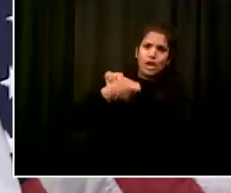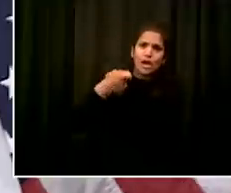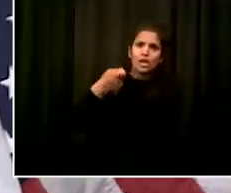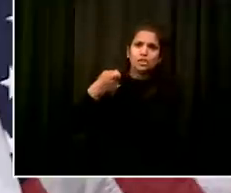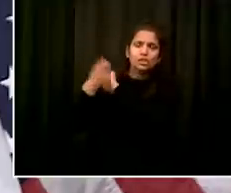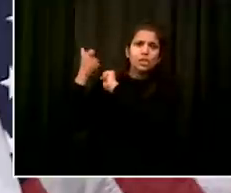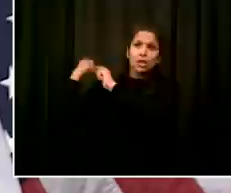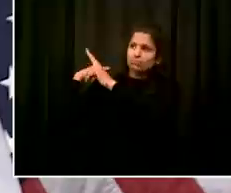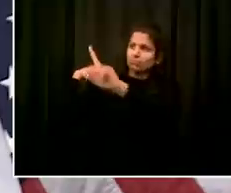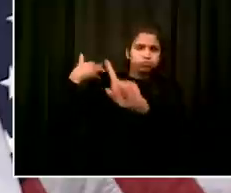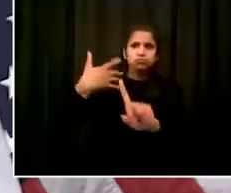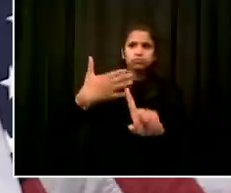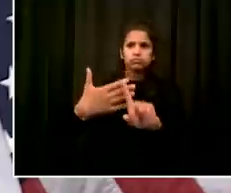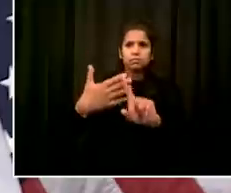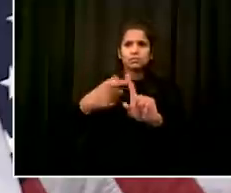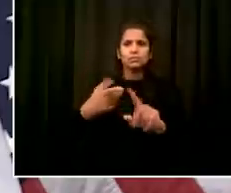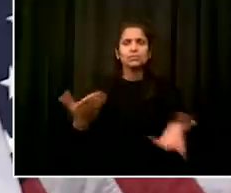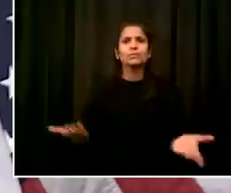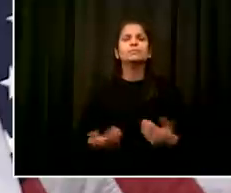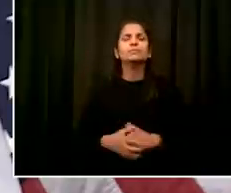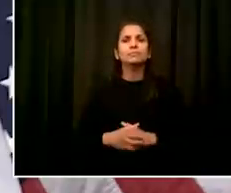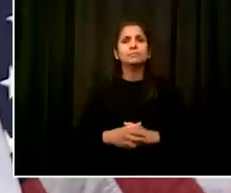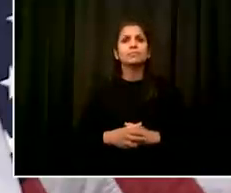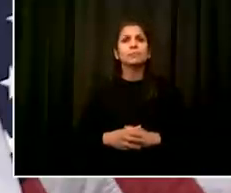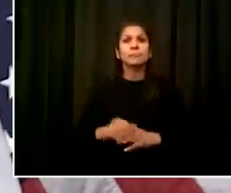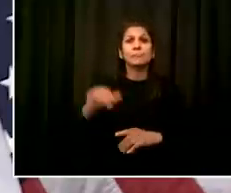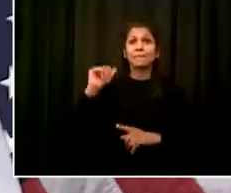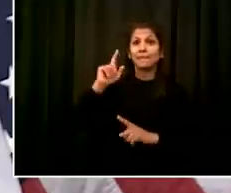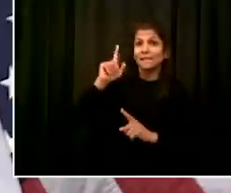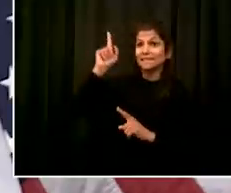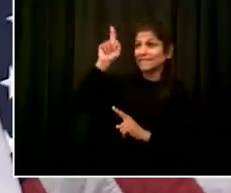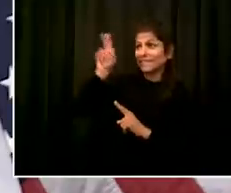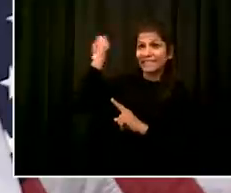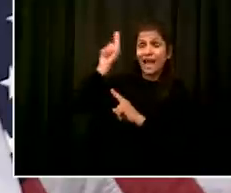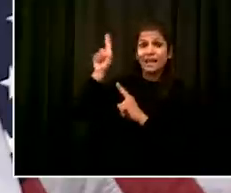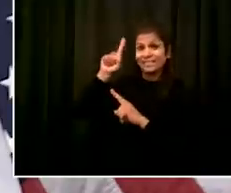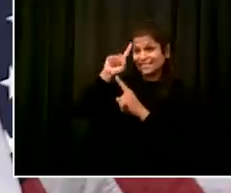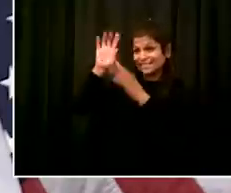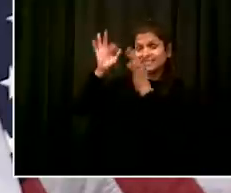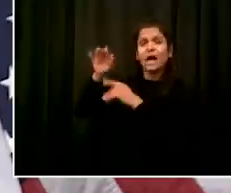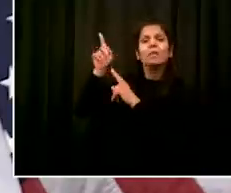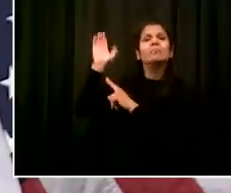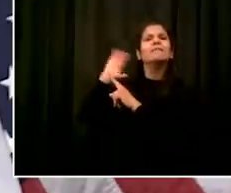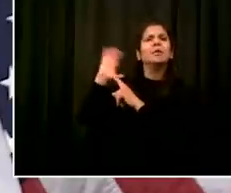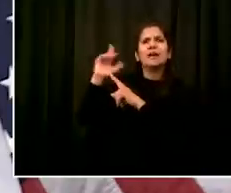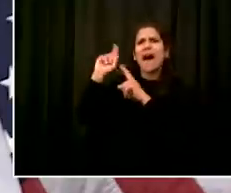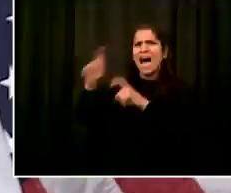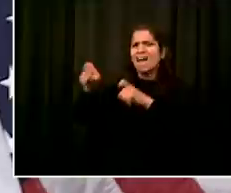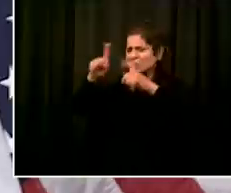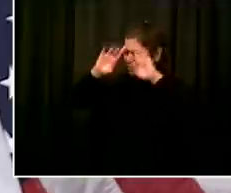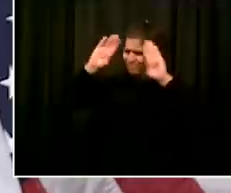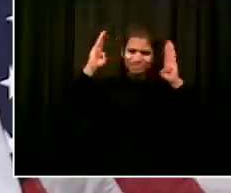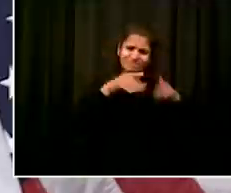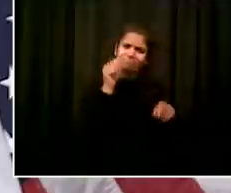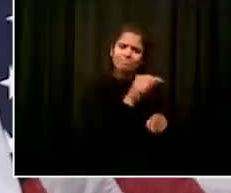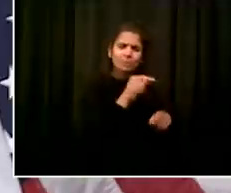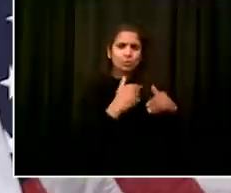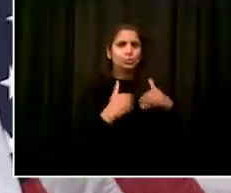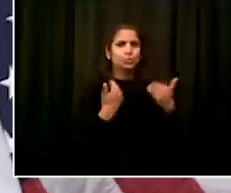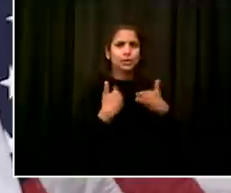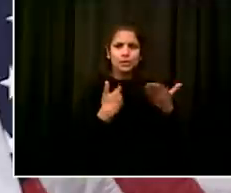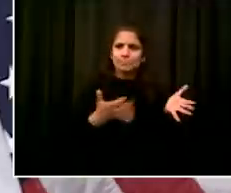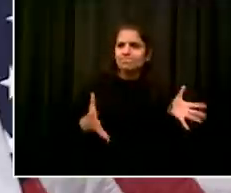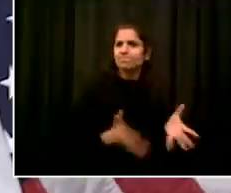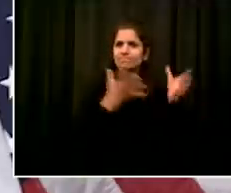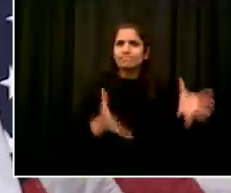that a focus on youth was the only way forward, a positive focus on youth was the only way forward. I believe in that fundamentally. And that